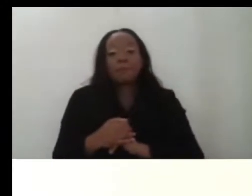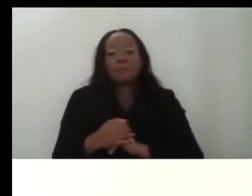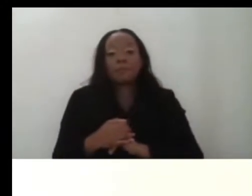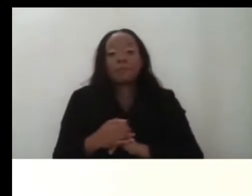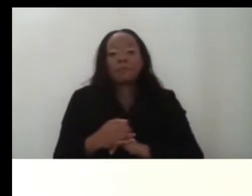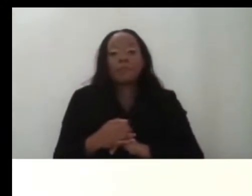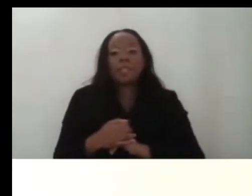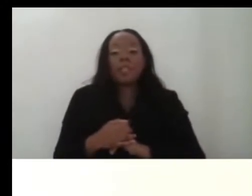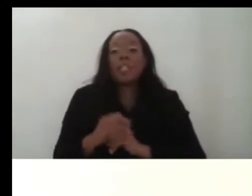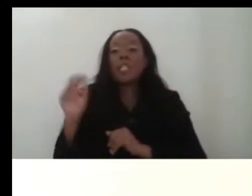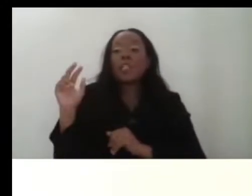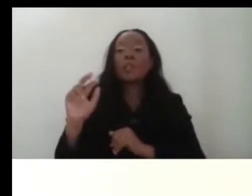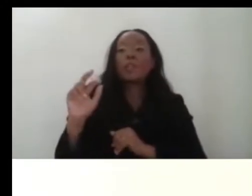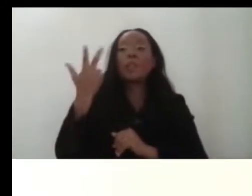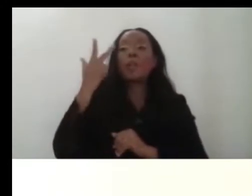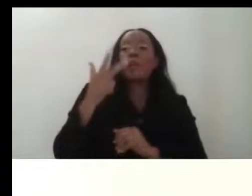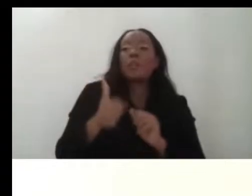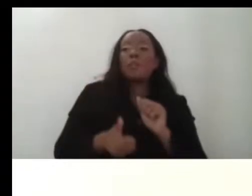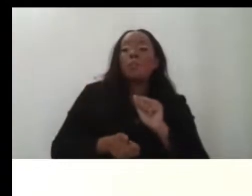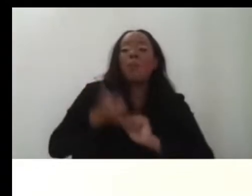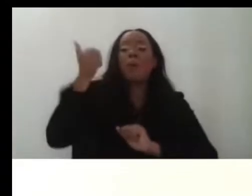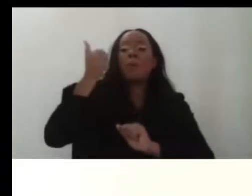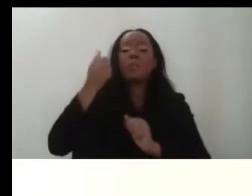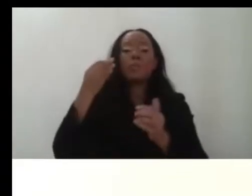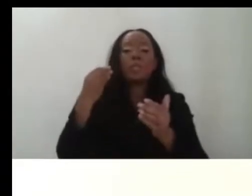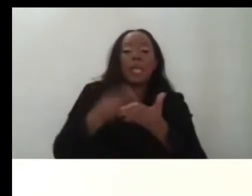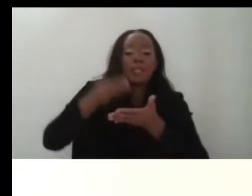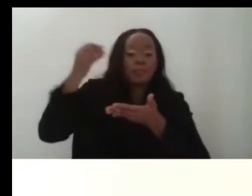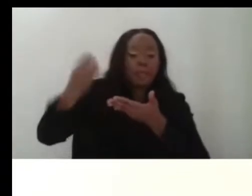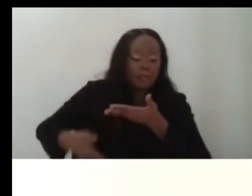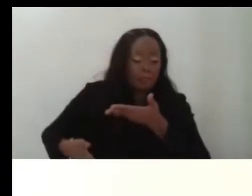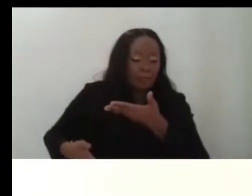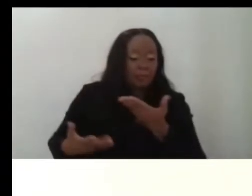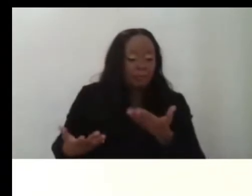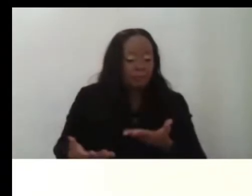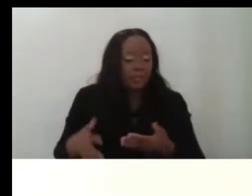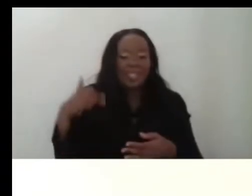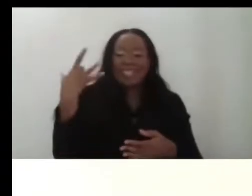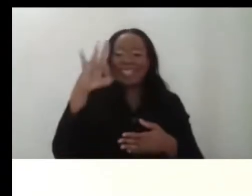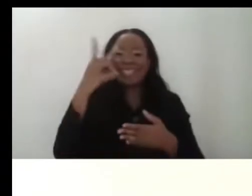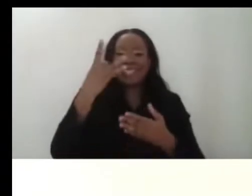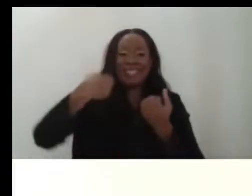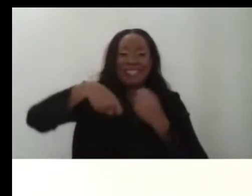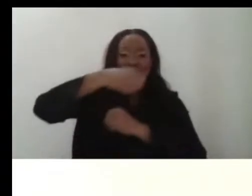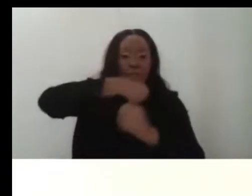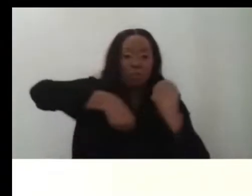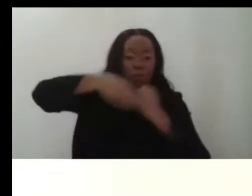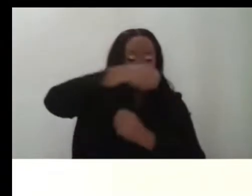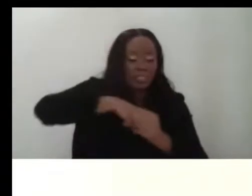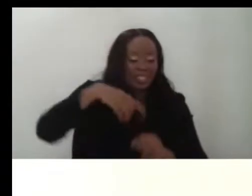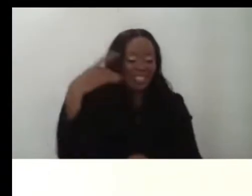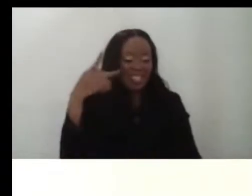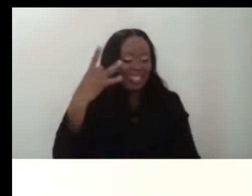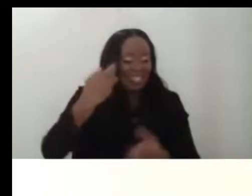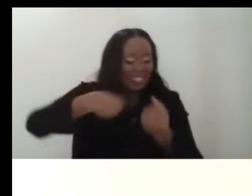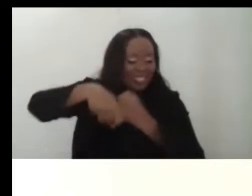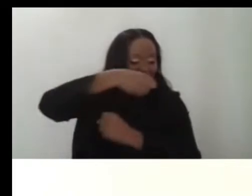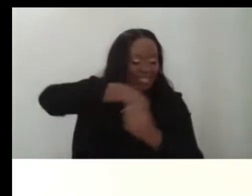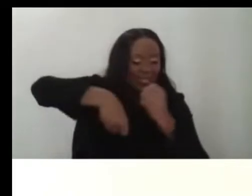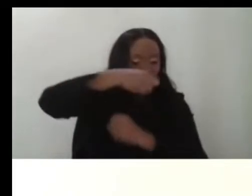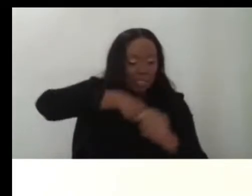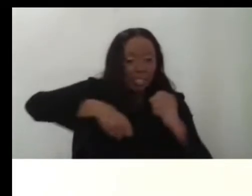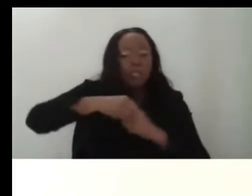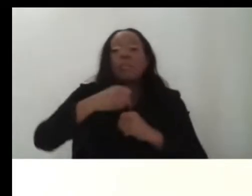costly on record. We had 18 named storms. 11 of them developed into